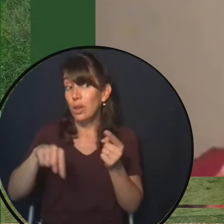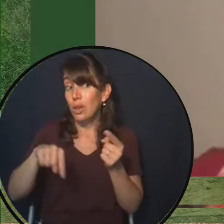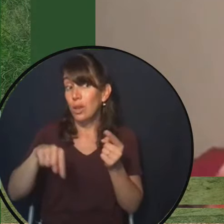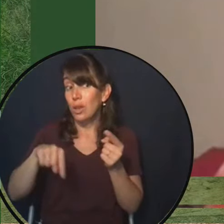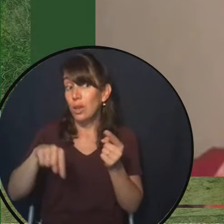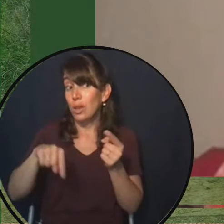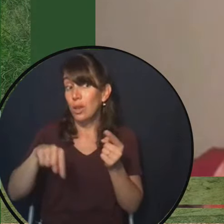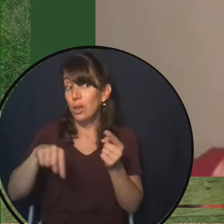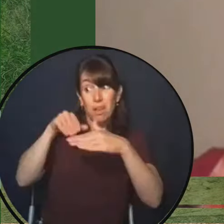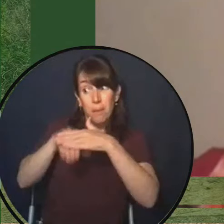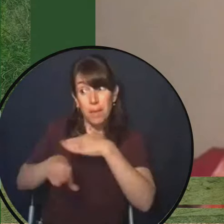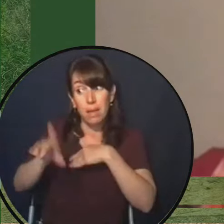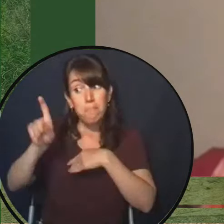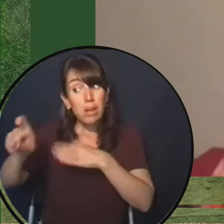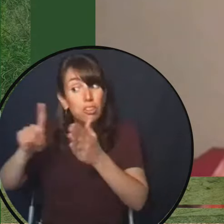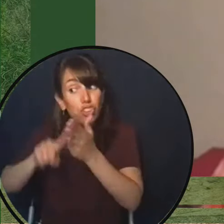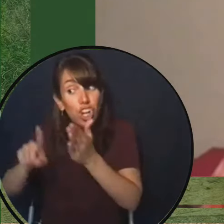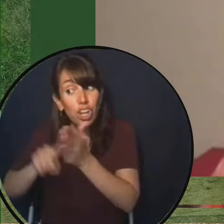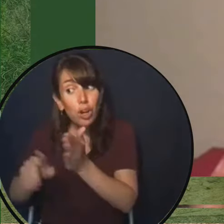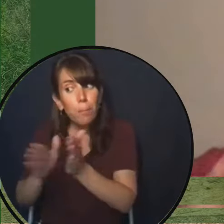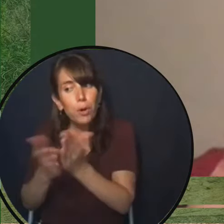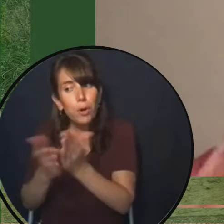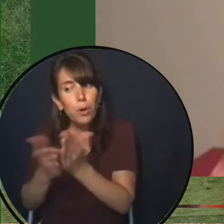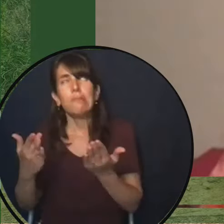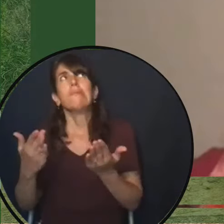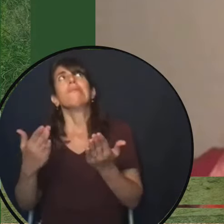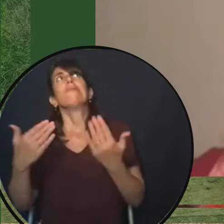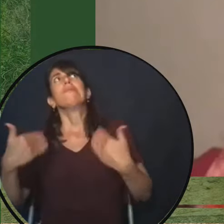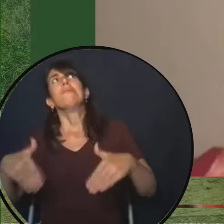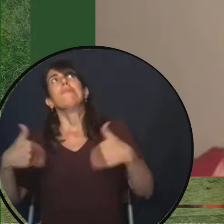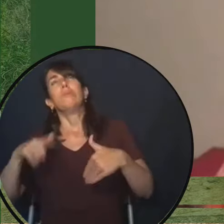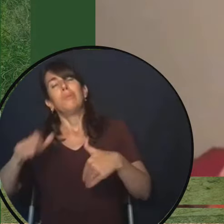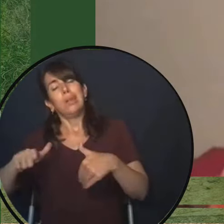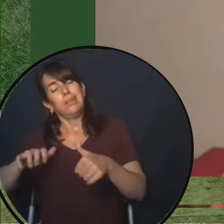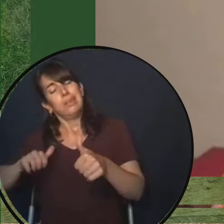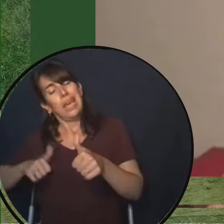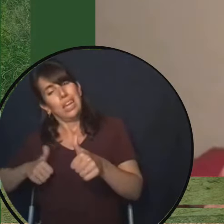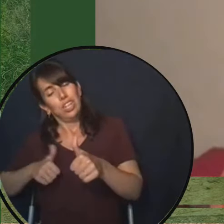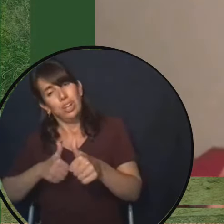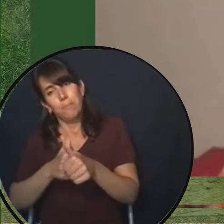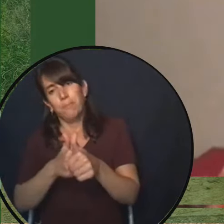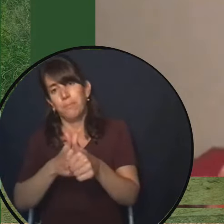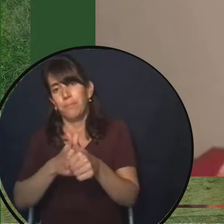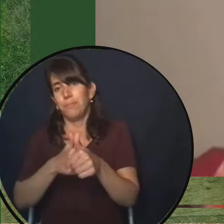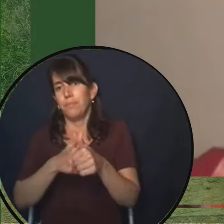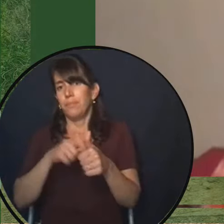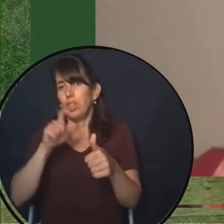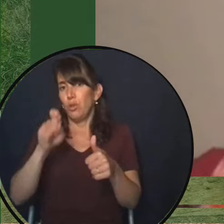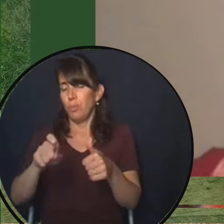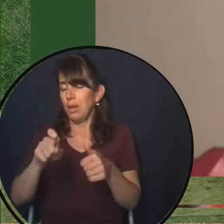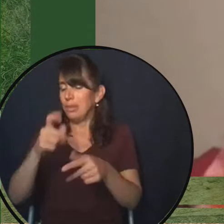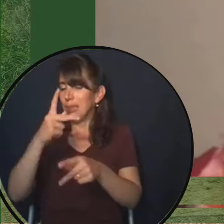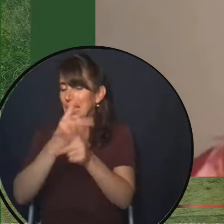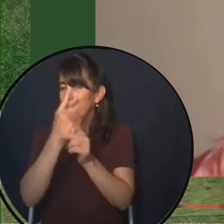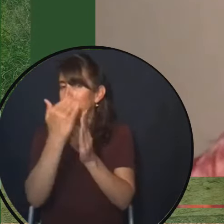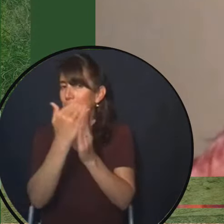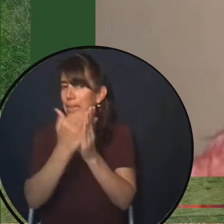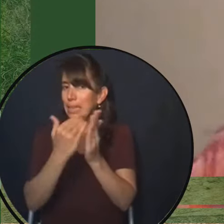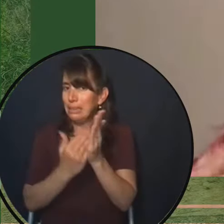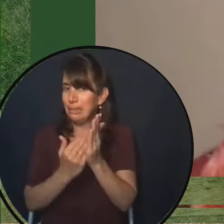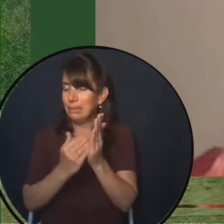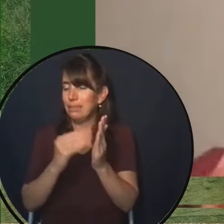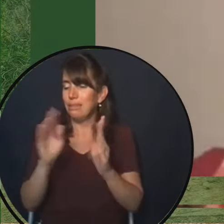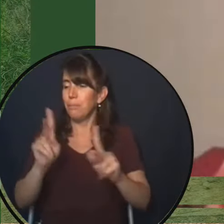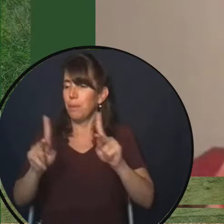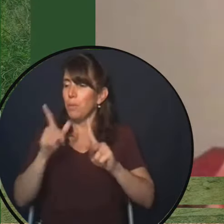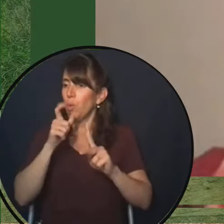really excited to hear that there is a potential to like get a list of values aligned, people who can do this kind of nitty gritty work for your org,